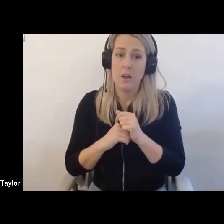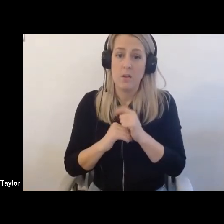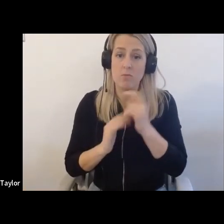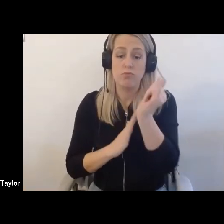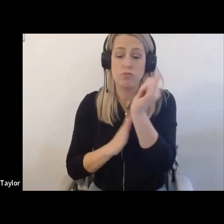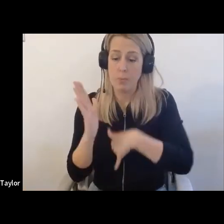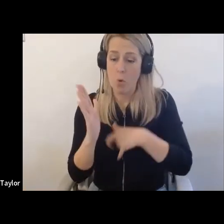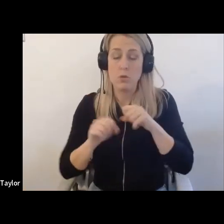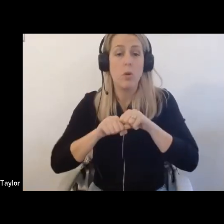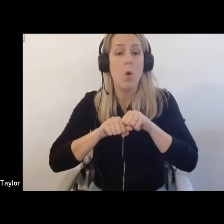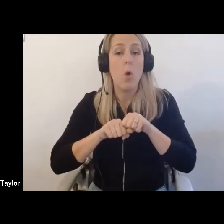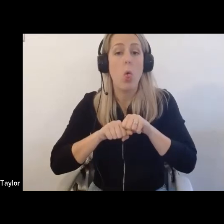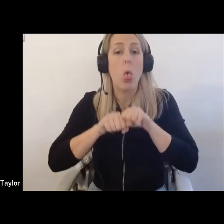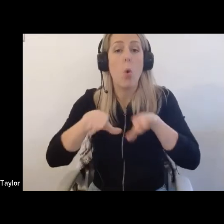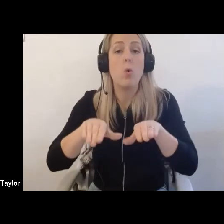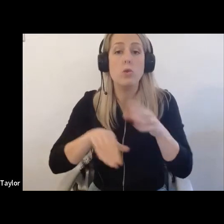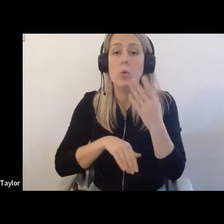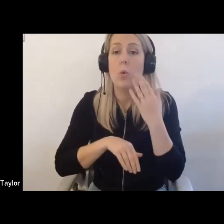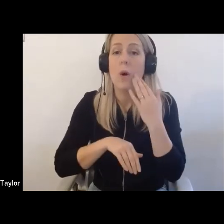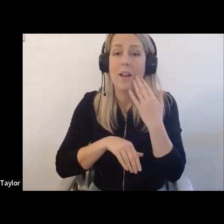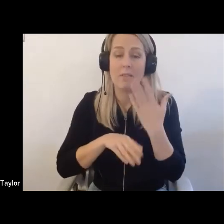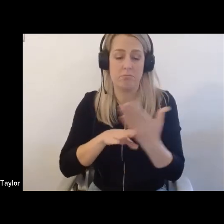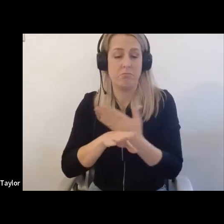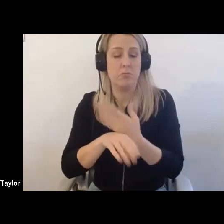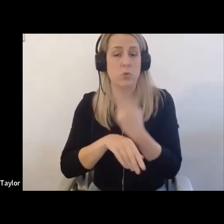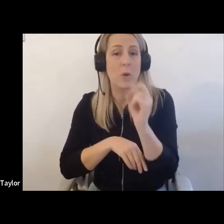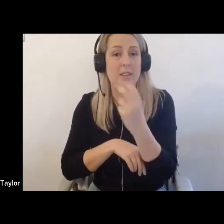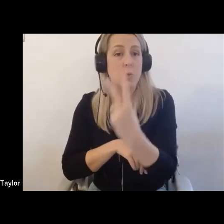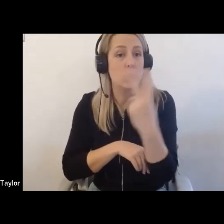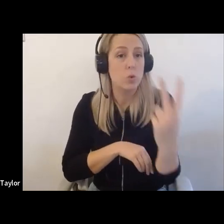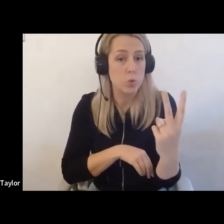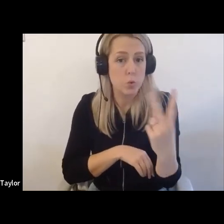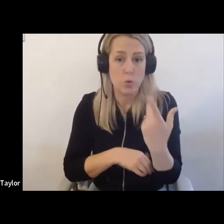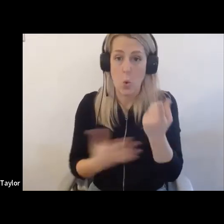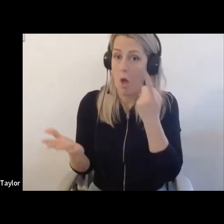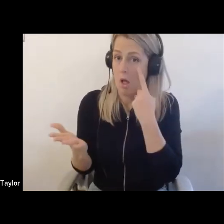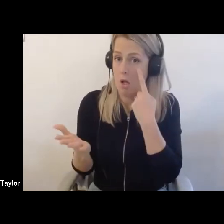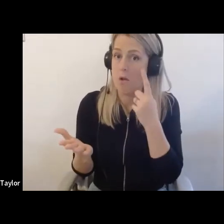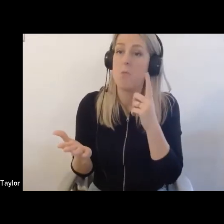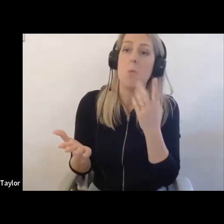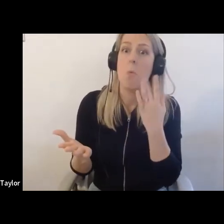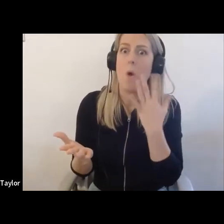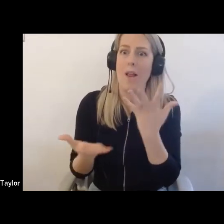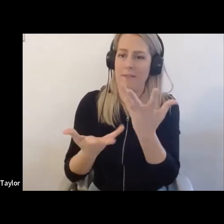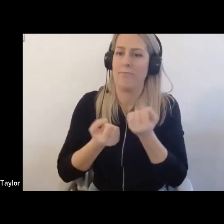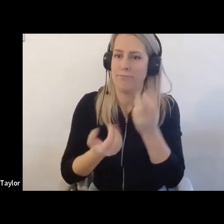launched in early 2022. So please look out for the report.